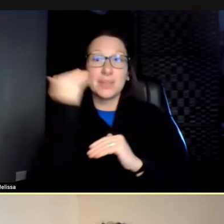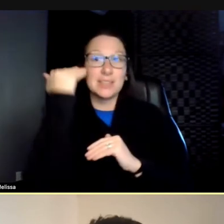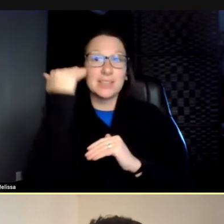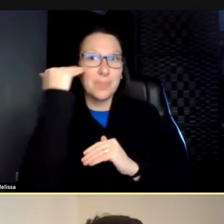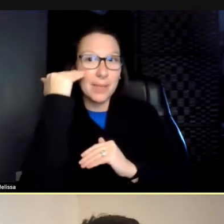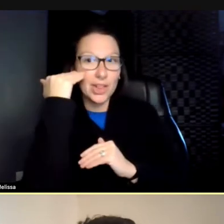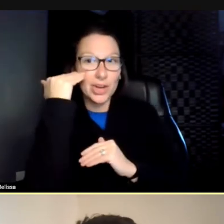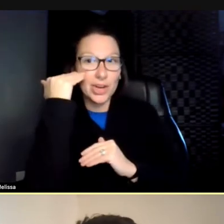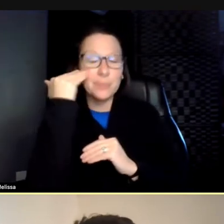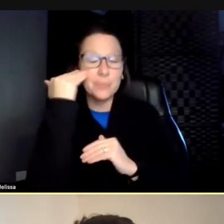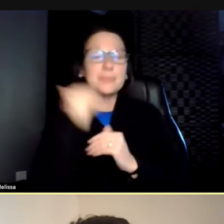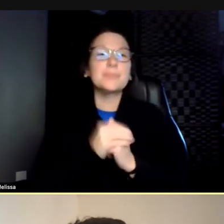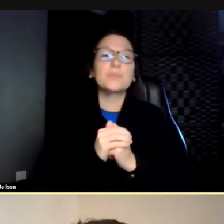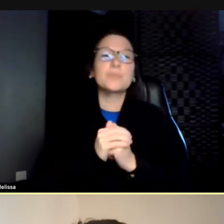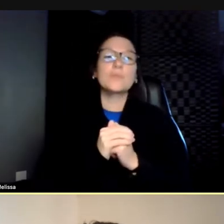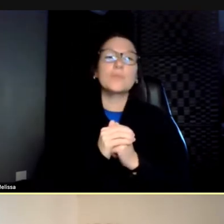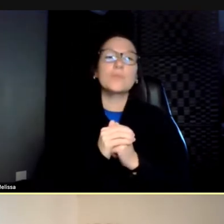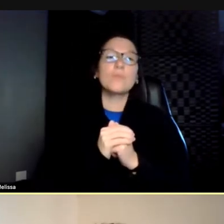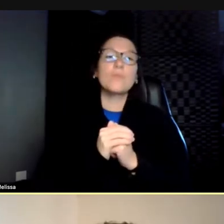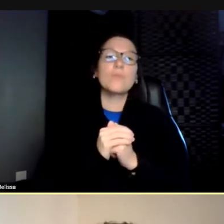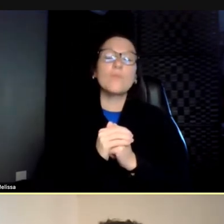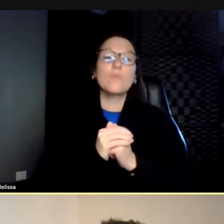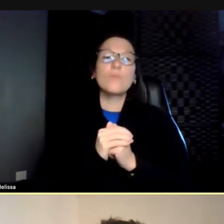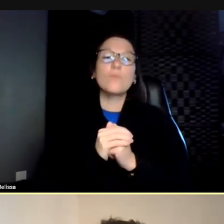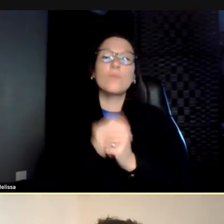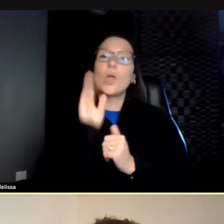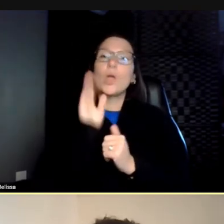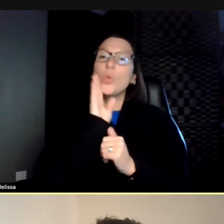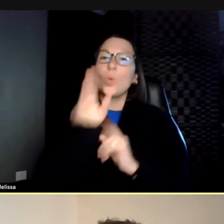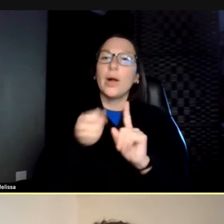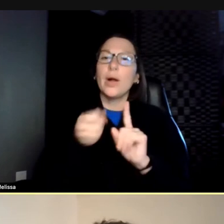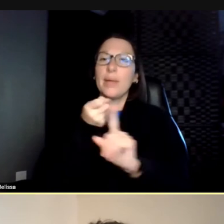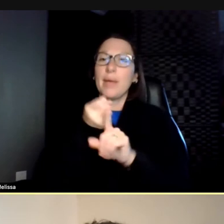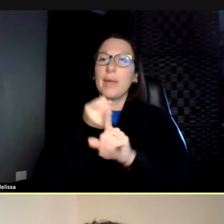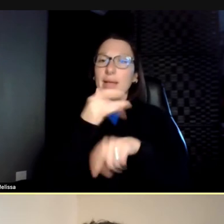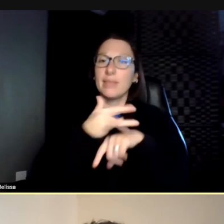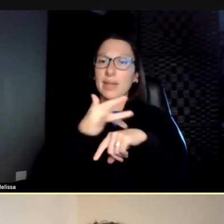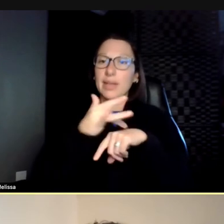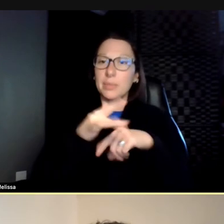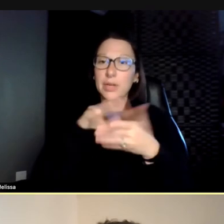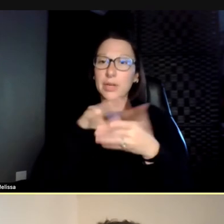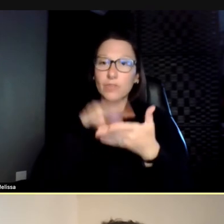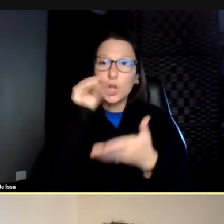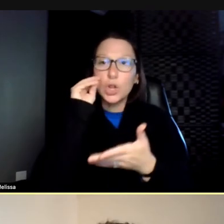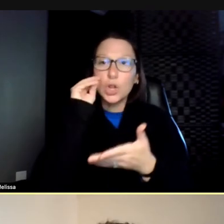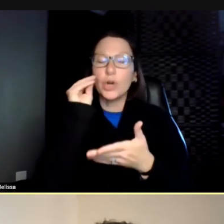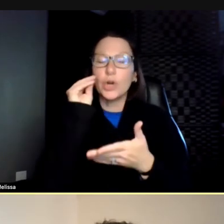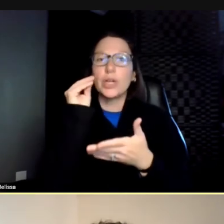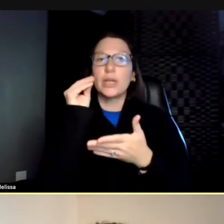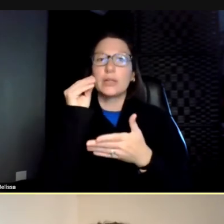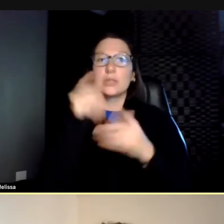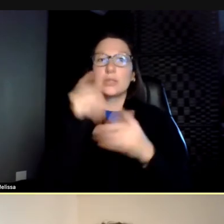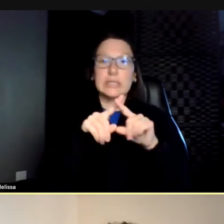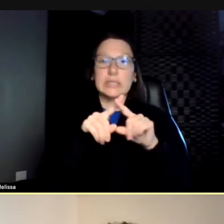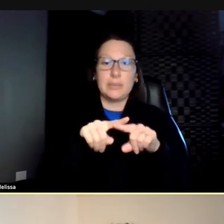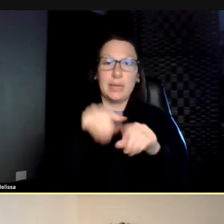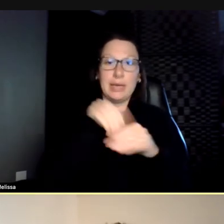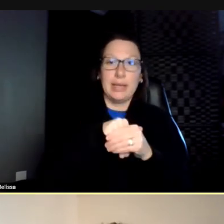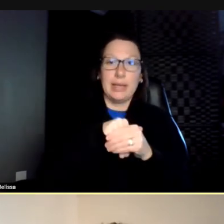well as people. So that's going to have an impact on availability for learning in terms of being in novel and complex